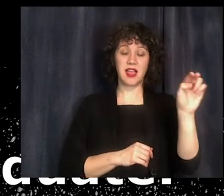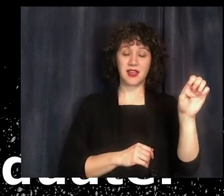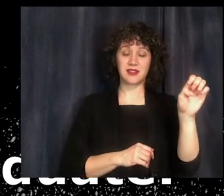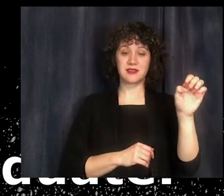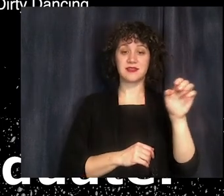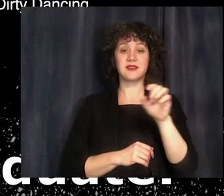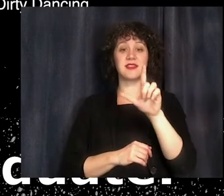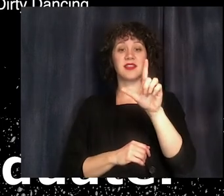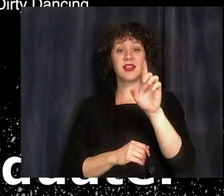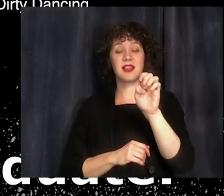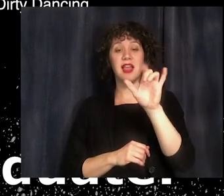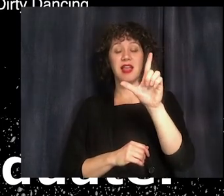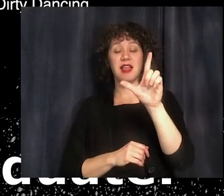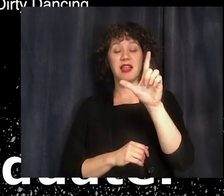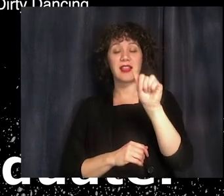Layla Comerford.